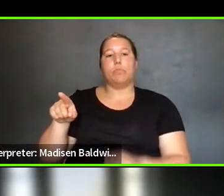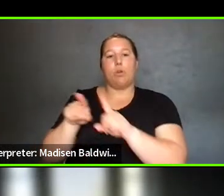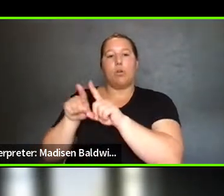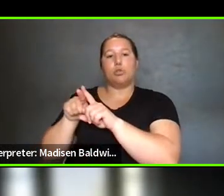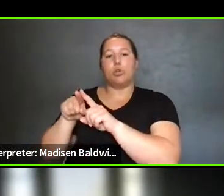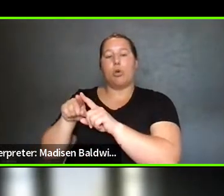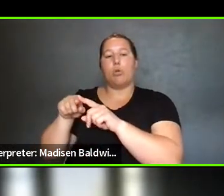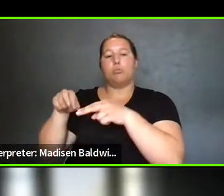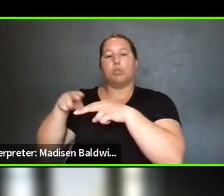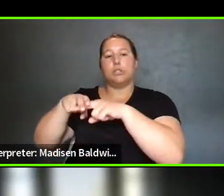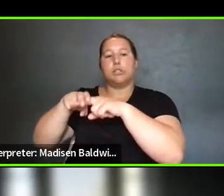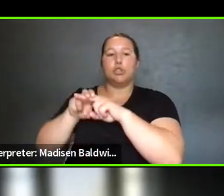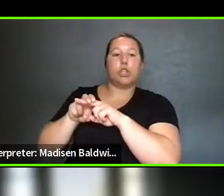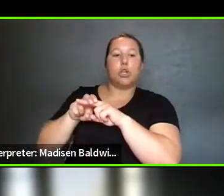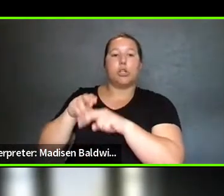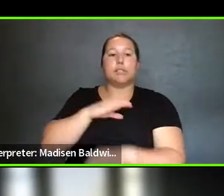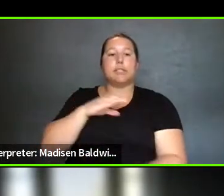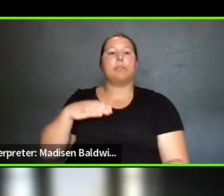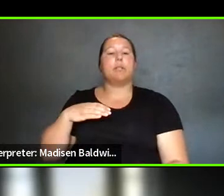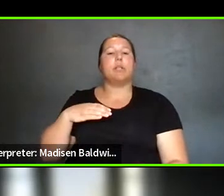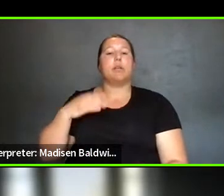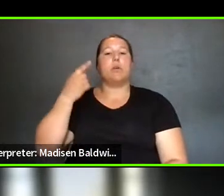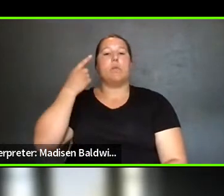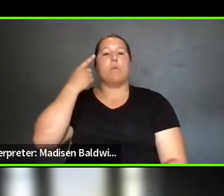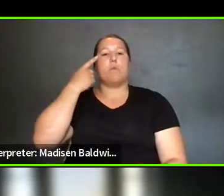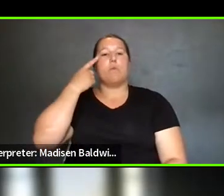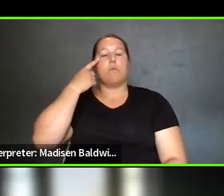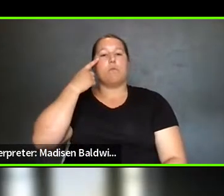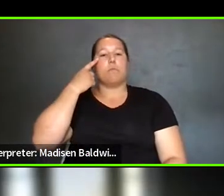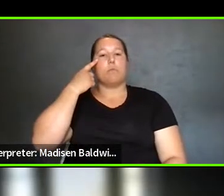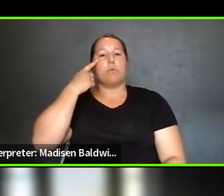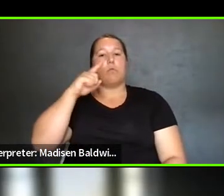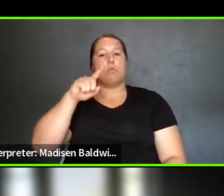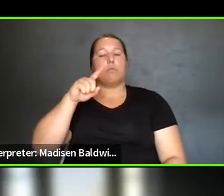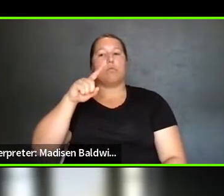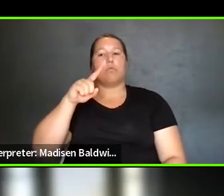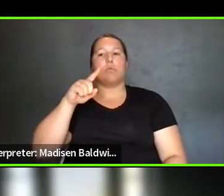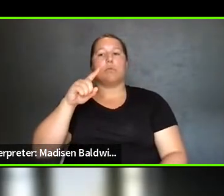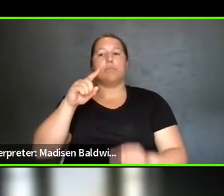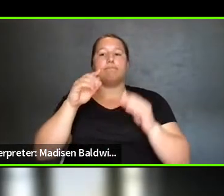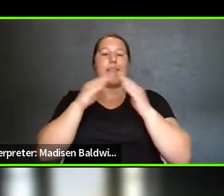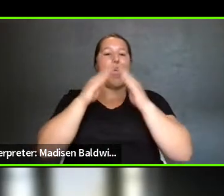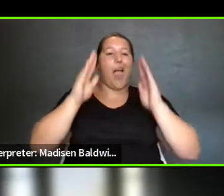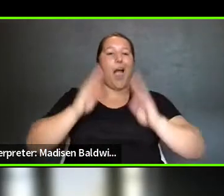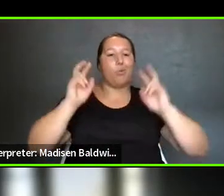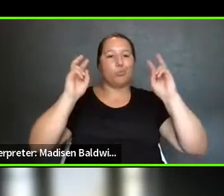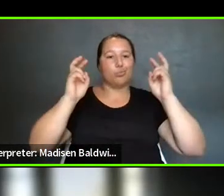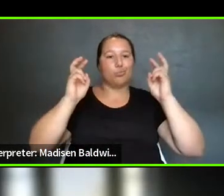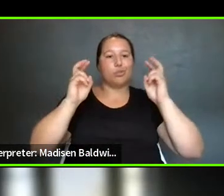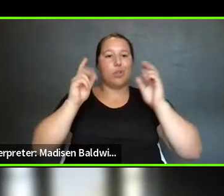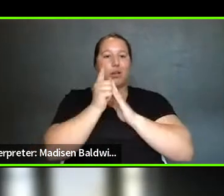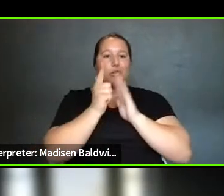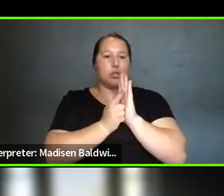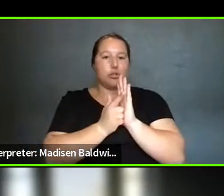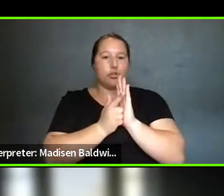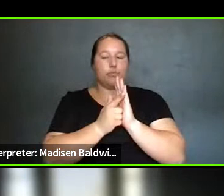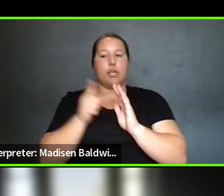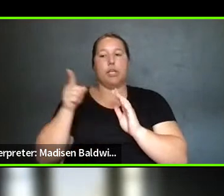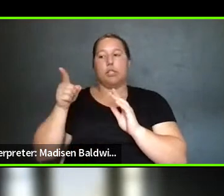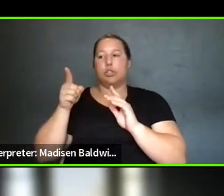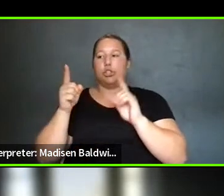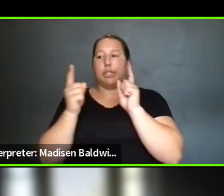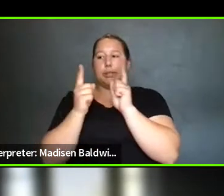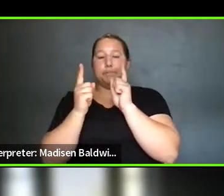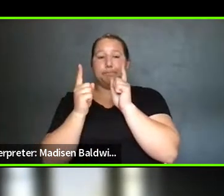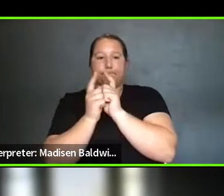chair of the committee that houses the legislation that comes through, and she meets with you on a monthly basis. But But